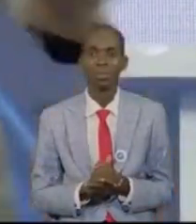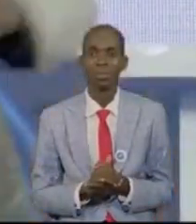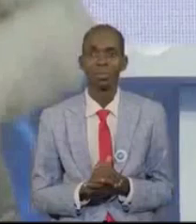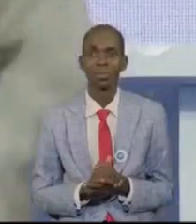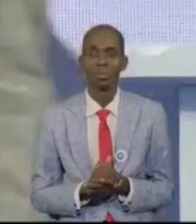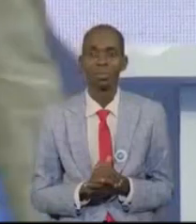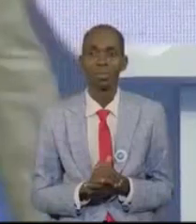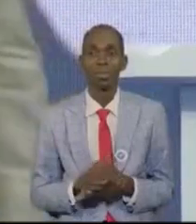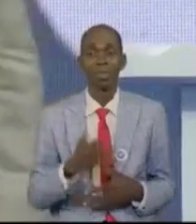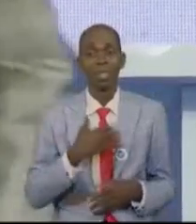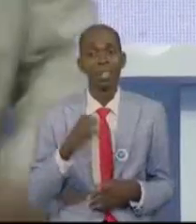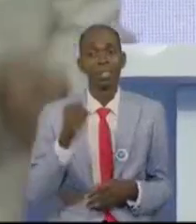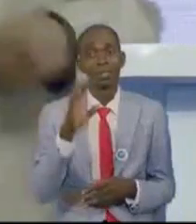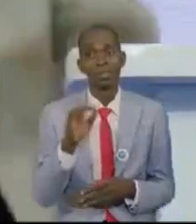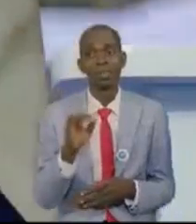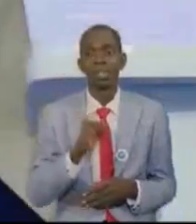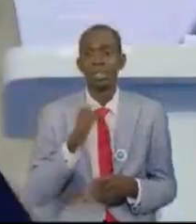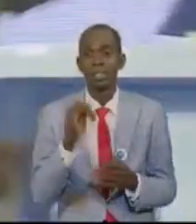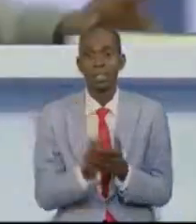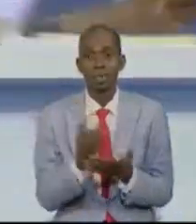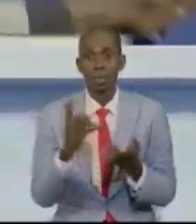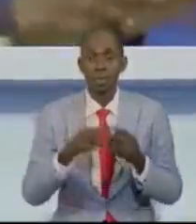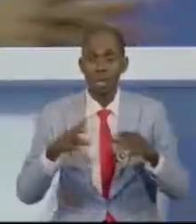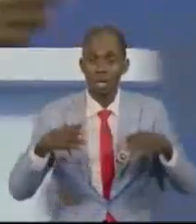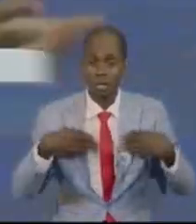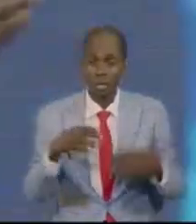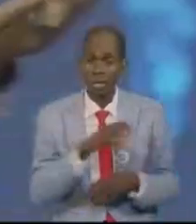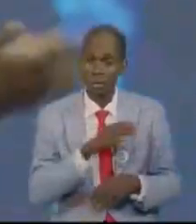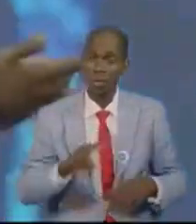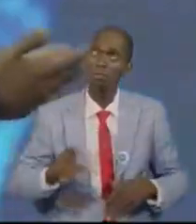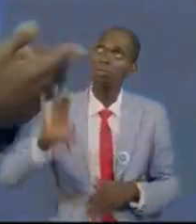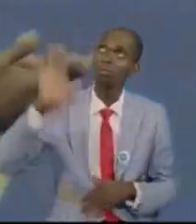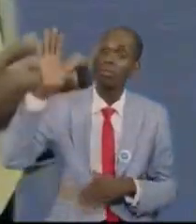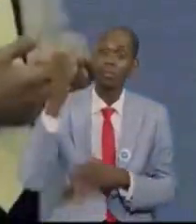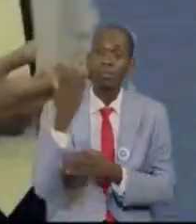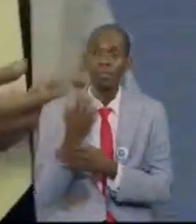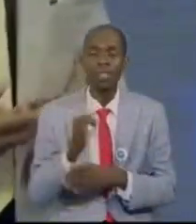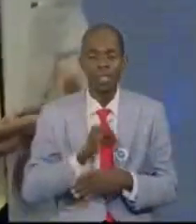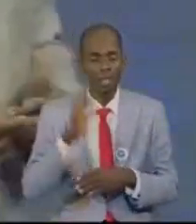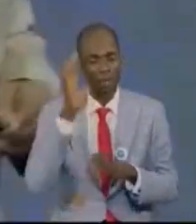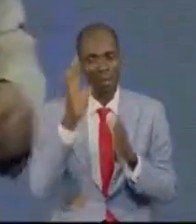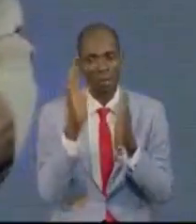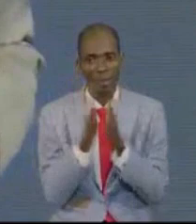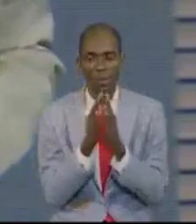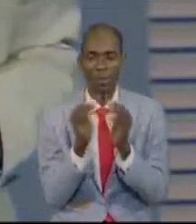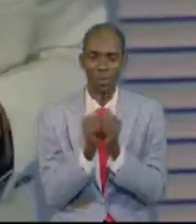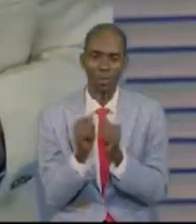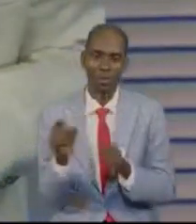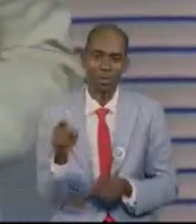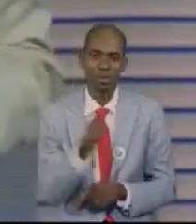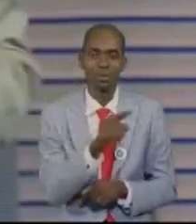And so I said, if you are going to give your life to the Lord, raise up your hand and I'm going to pray with you.